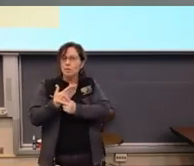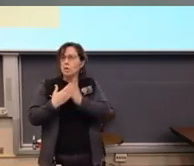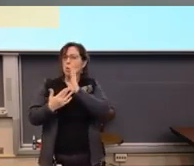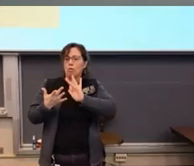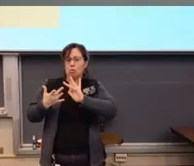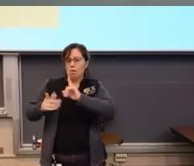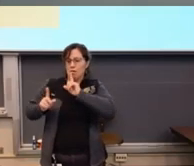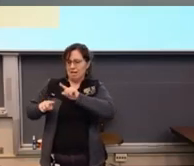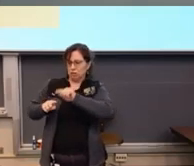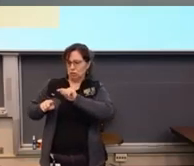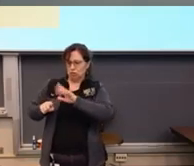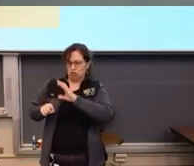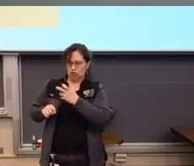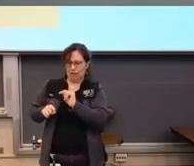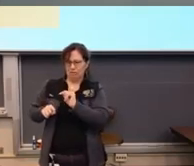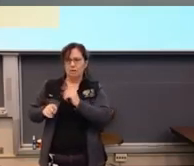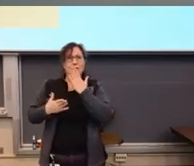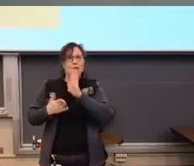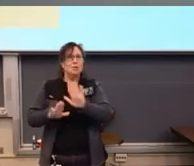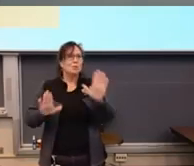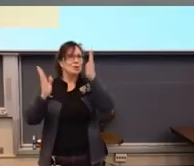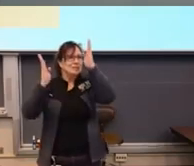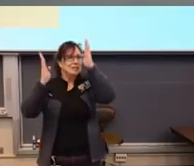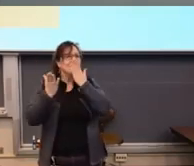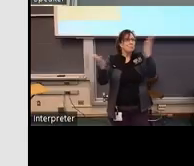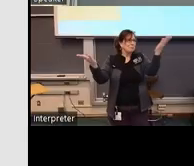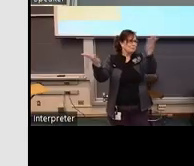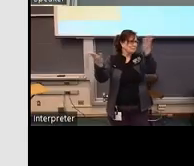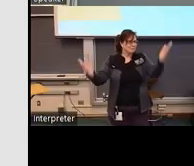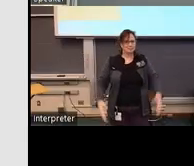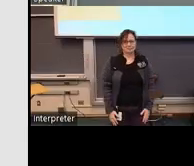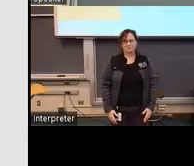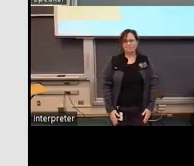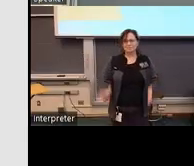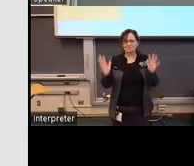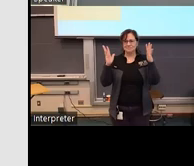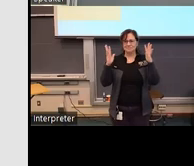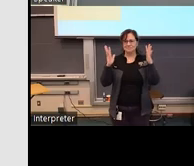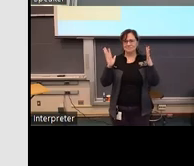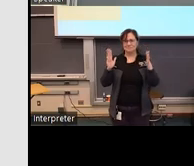to you guys individually. But thank you for your attention.